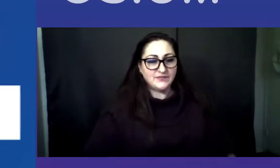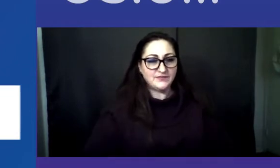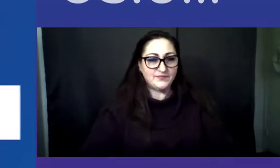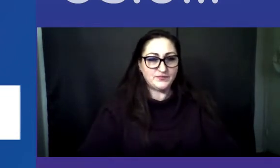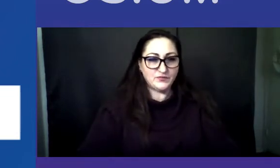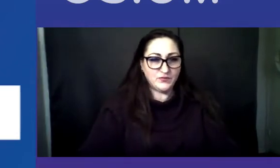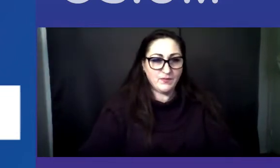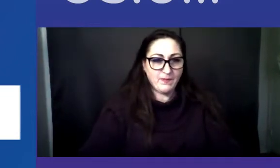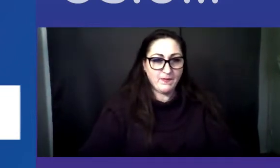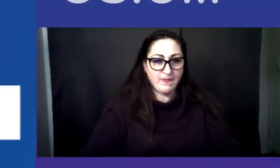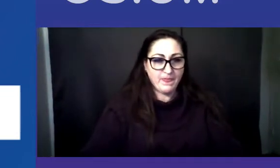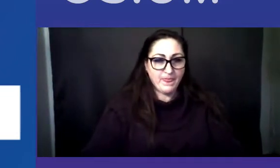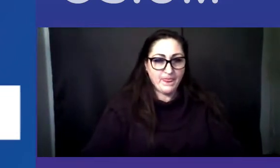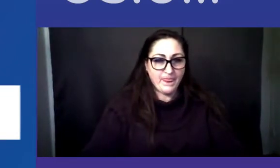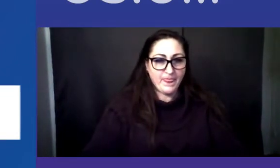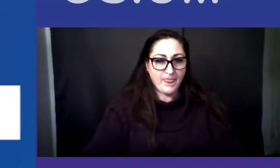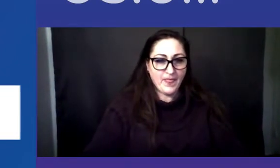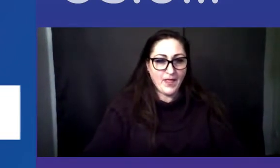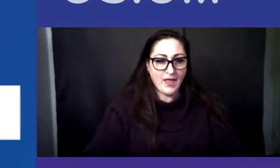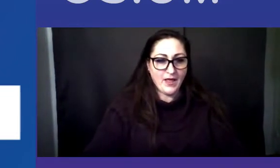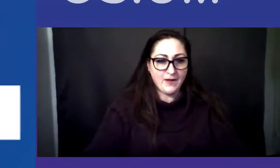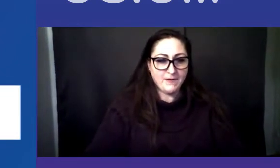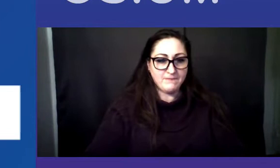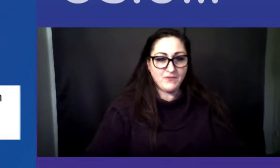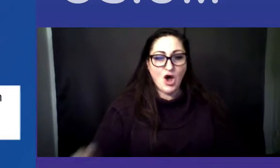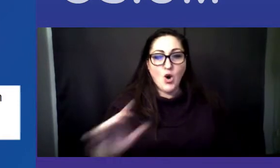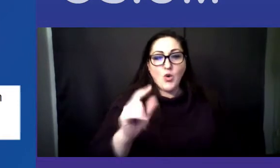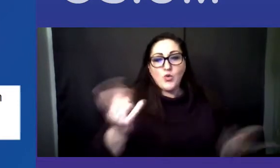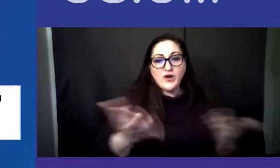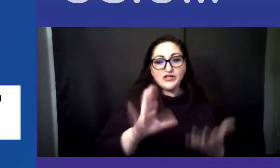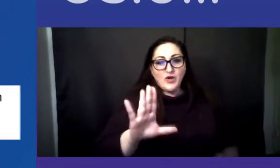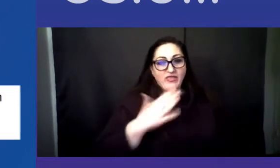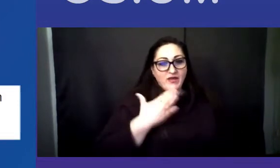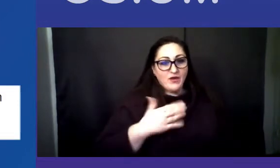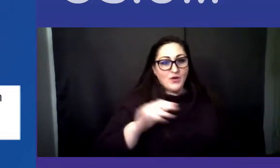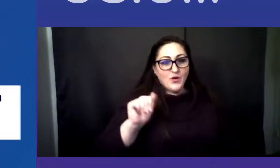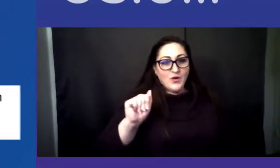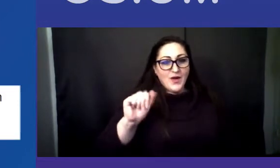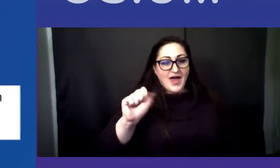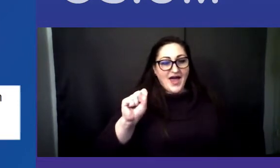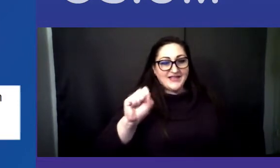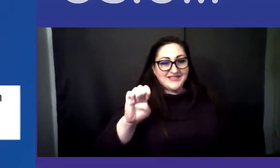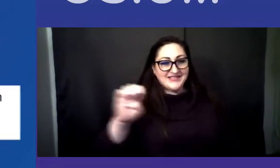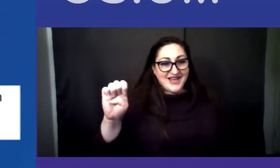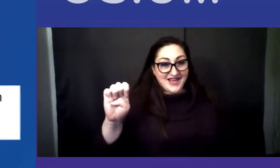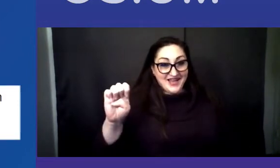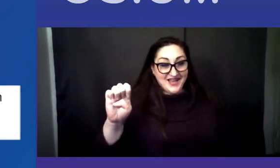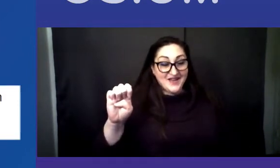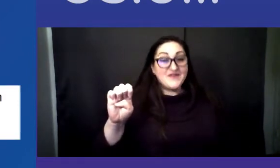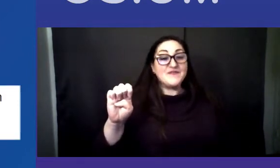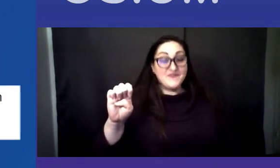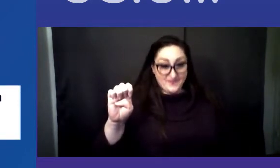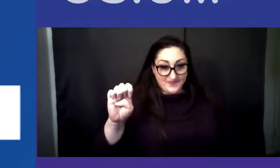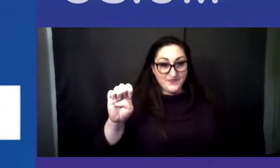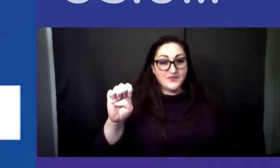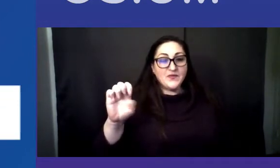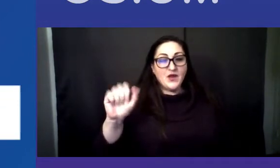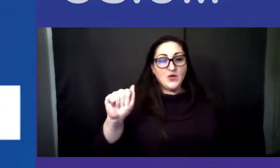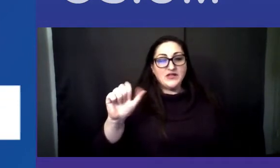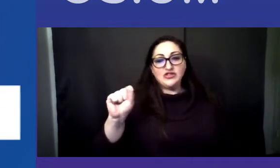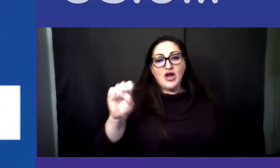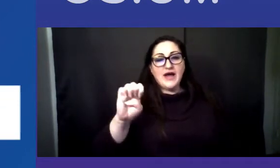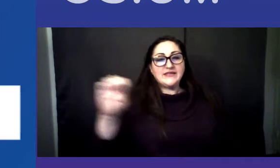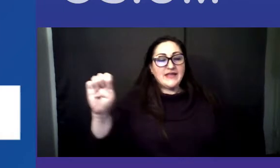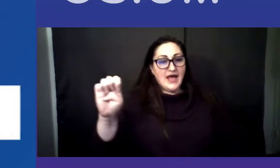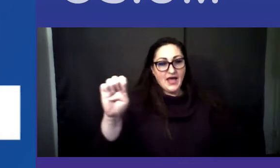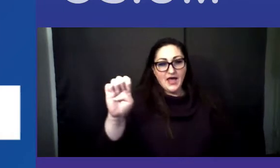this. So, what are the perhaps invisibilities and absences in the practices